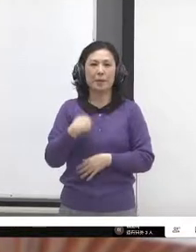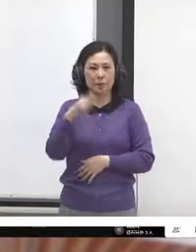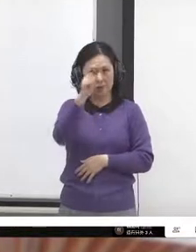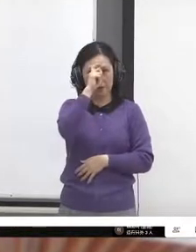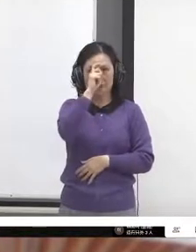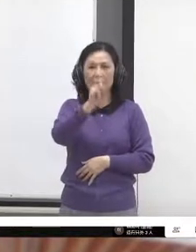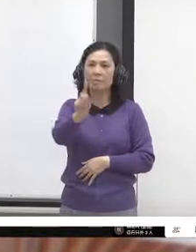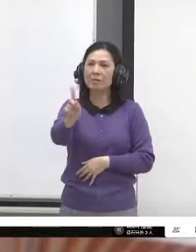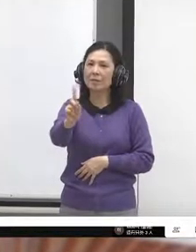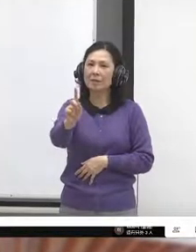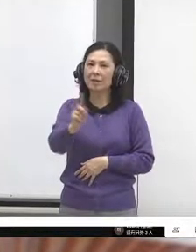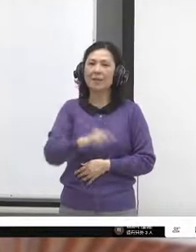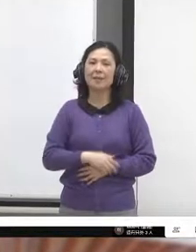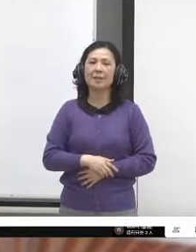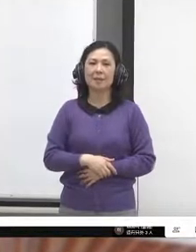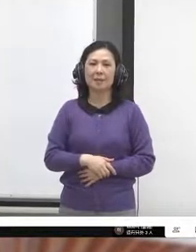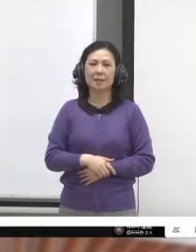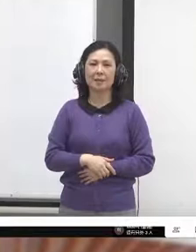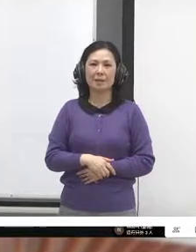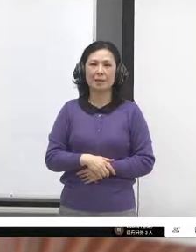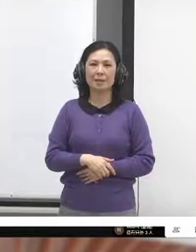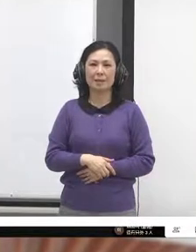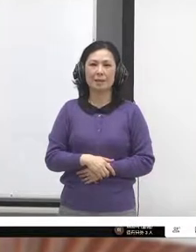the photos of food.